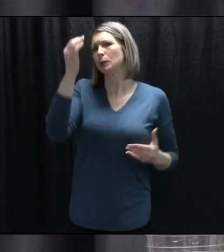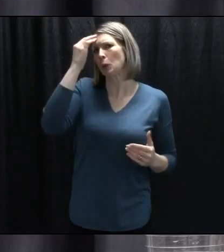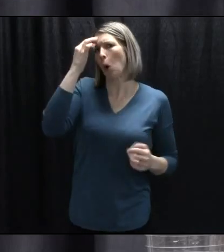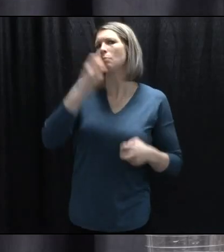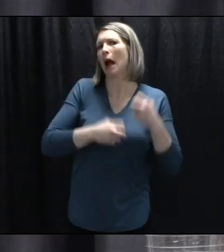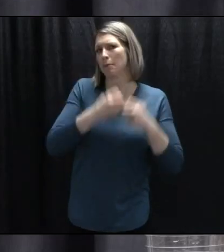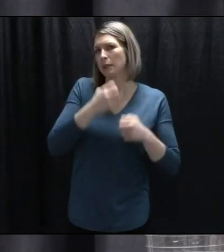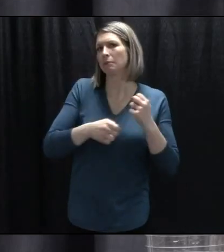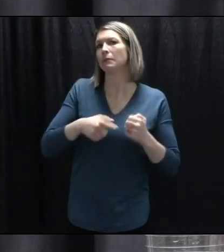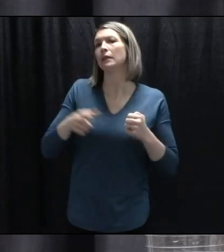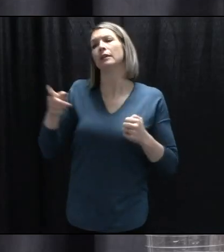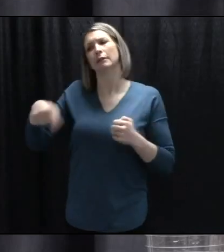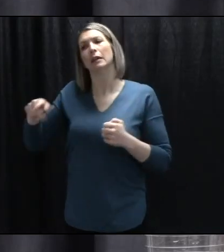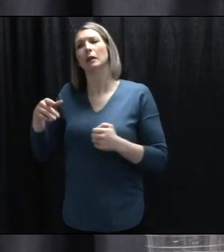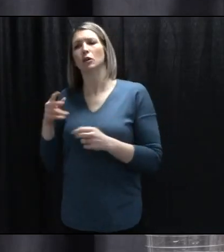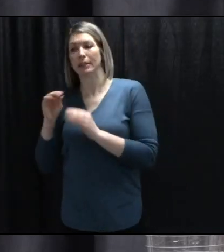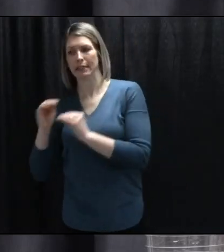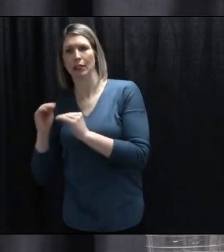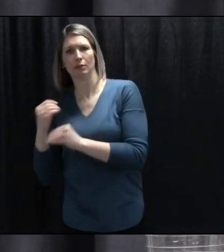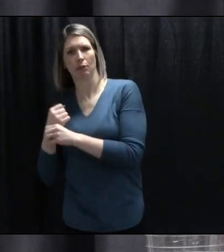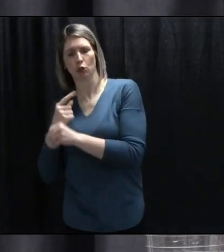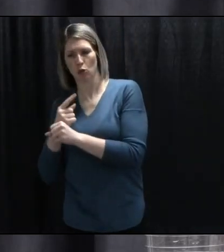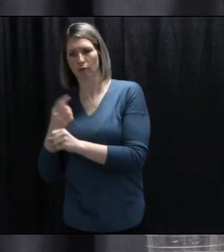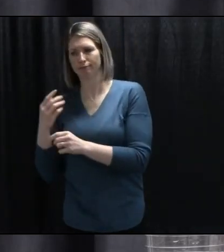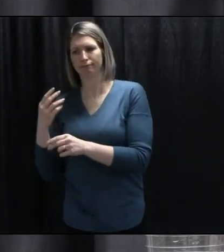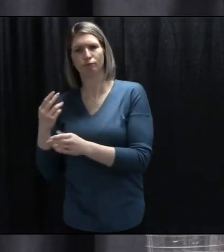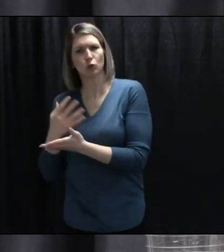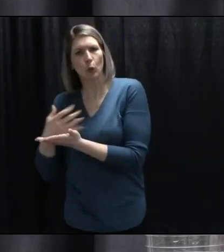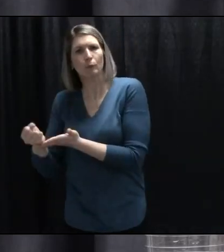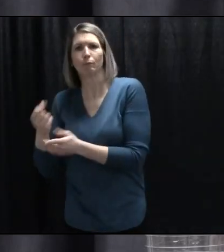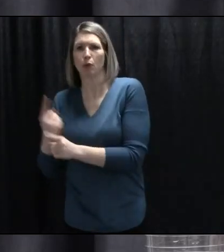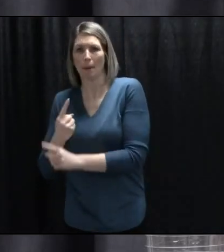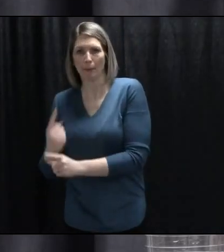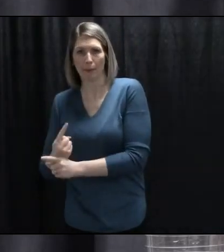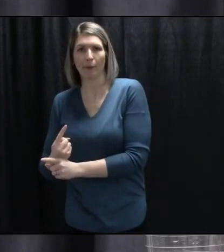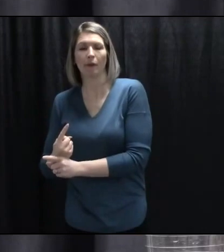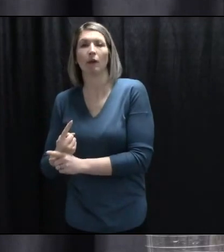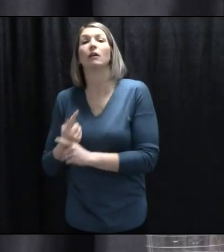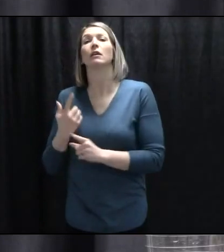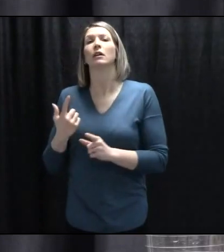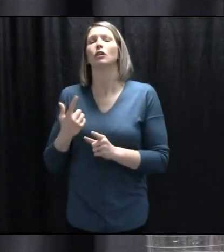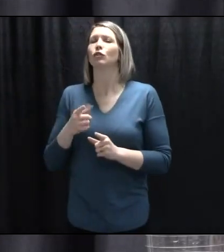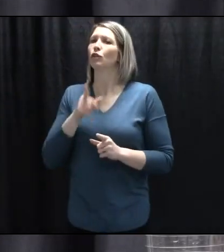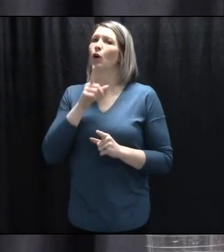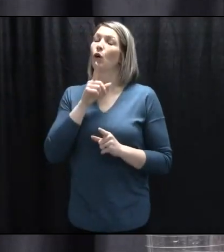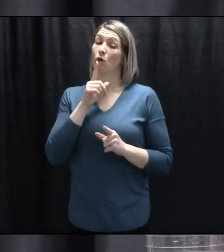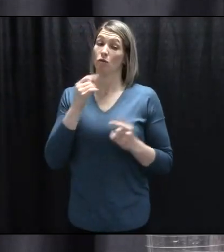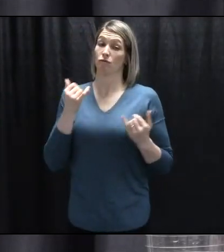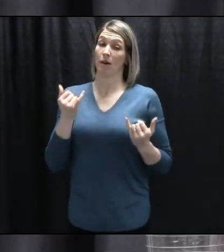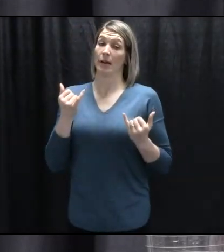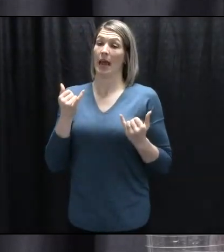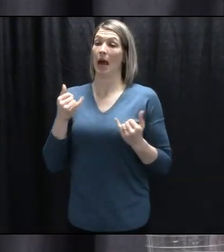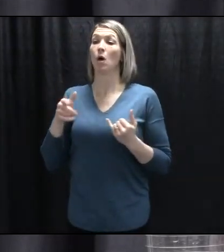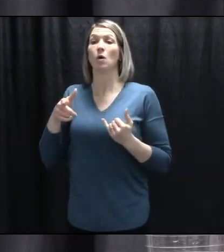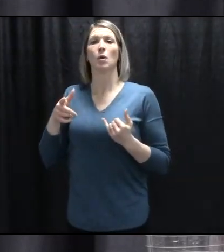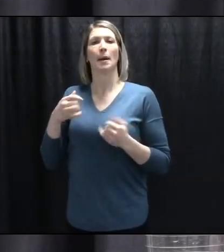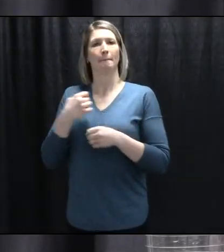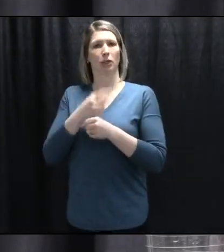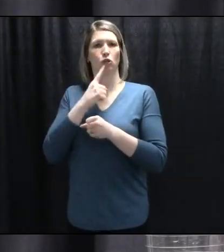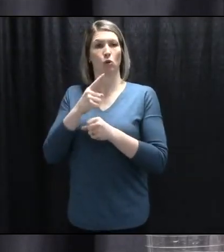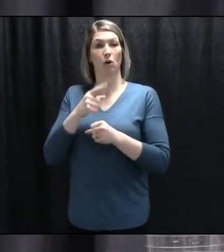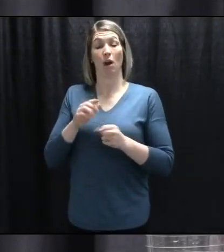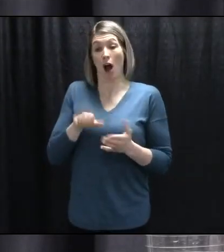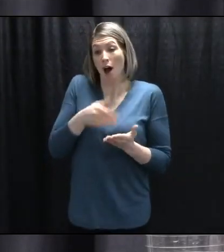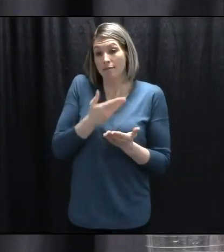sure that the equipment that we're providing is used appropriately so it goes the furthest and is available for the